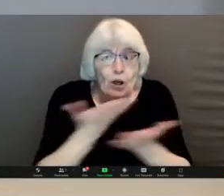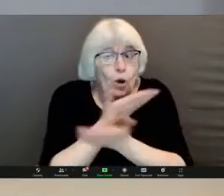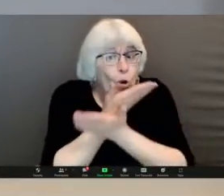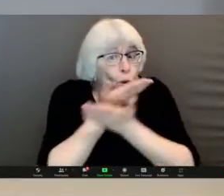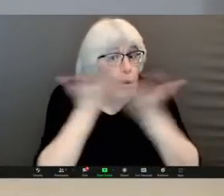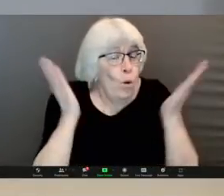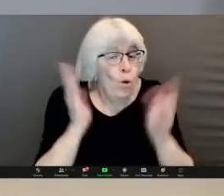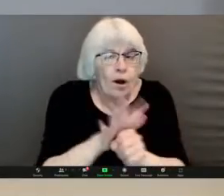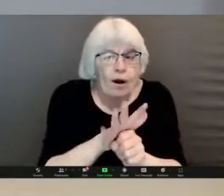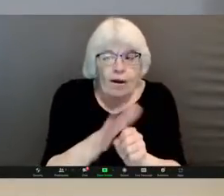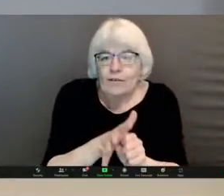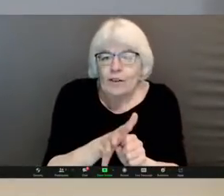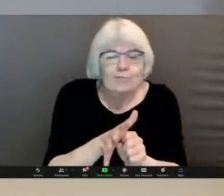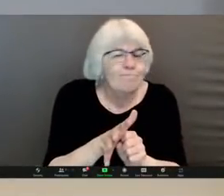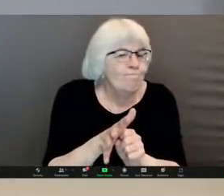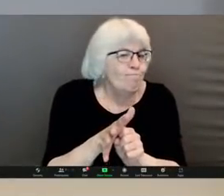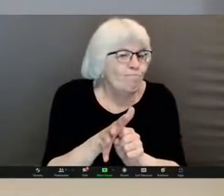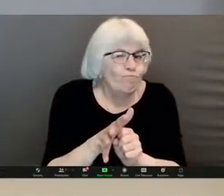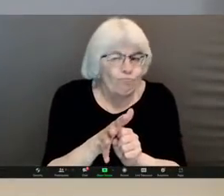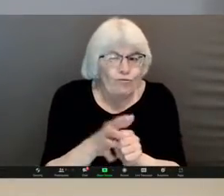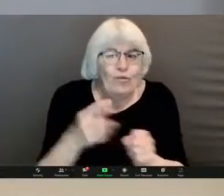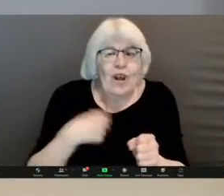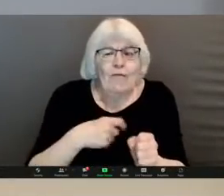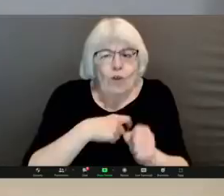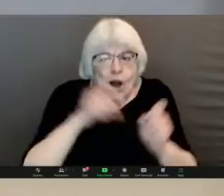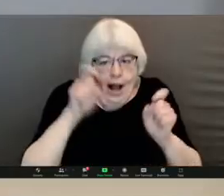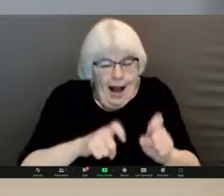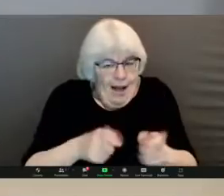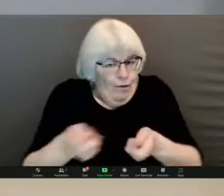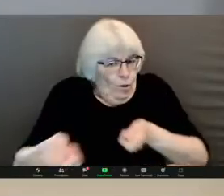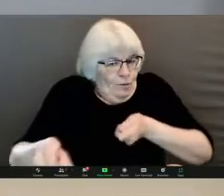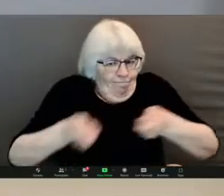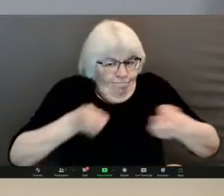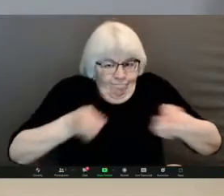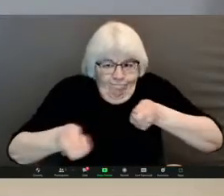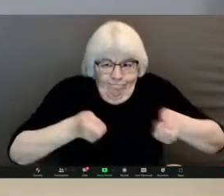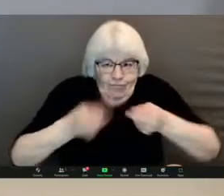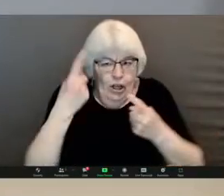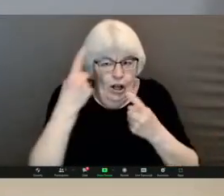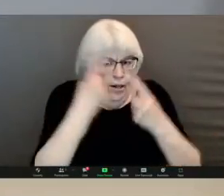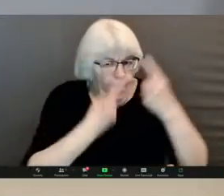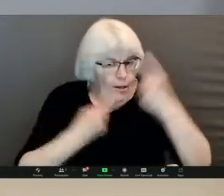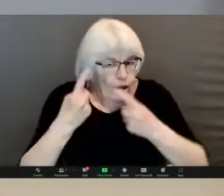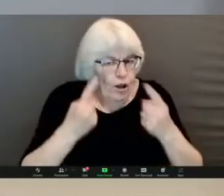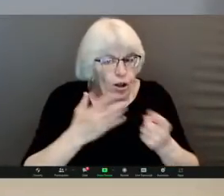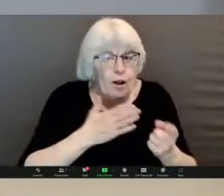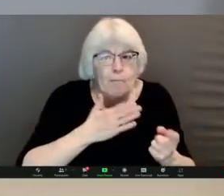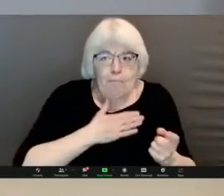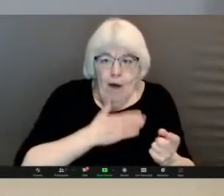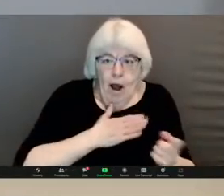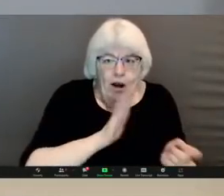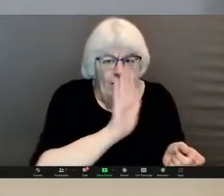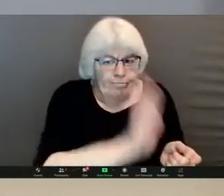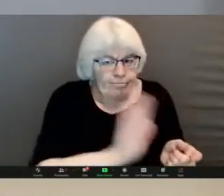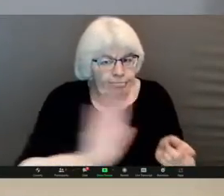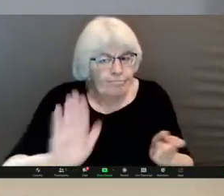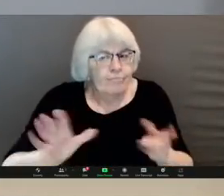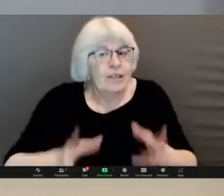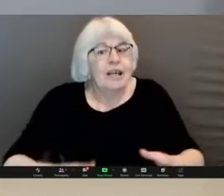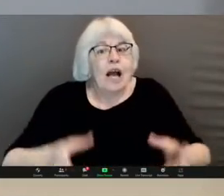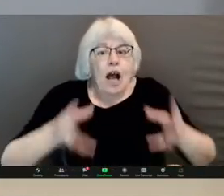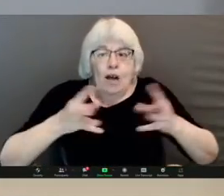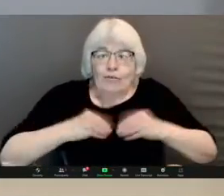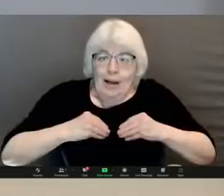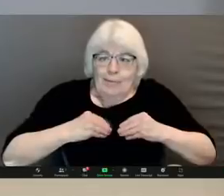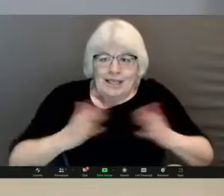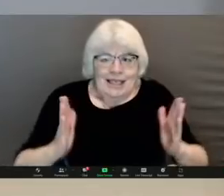our own risk level and what personal health practices we will follow based on our age and health, the level of disease in the community, and the setting